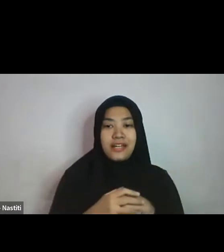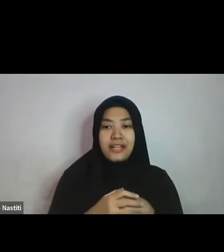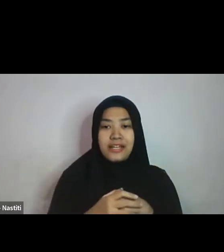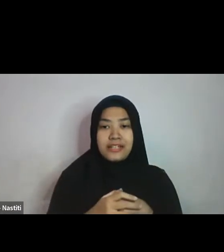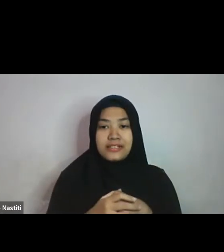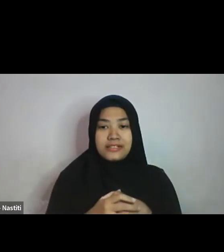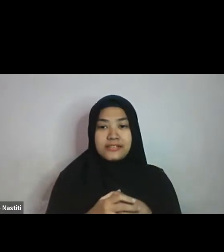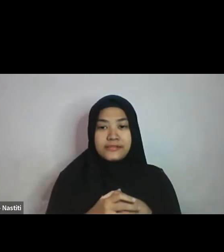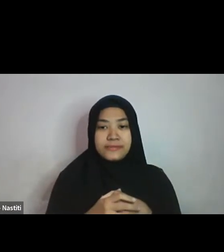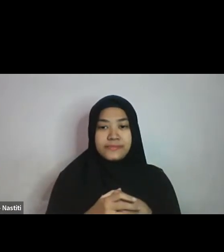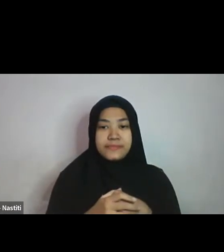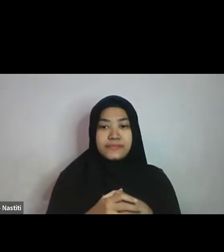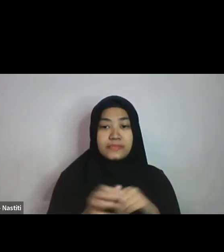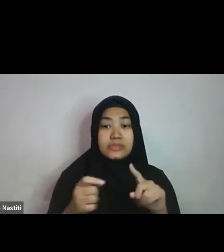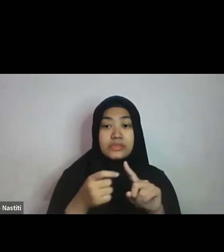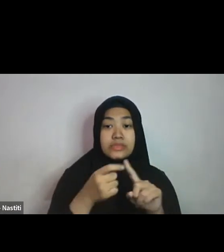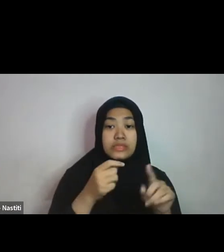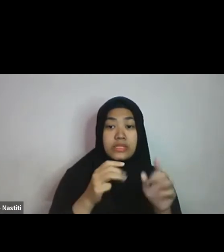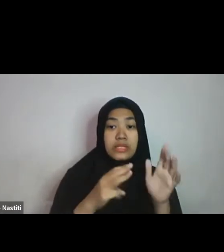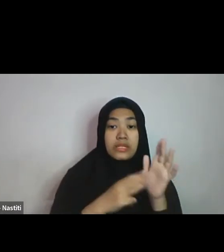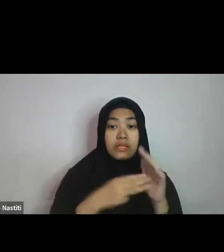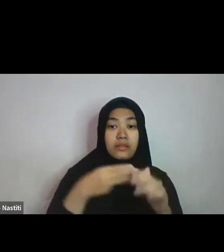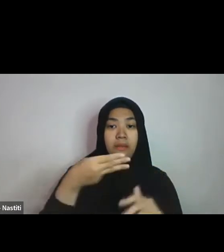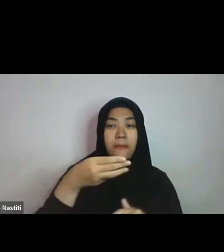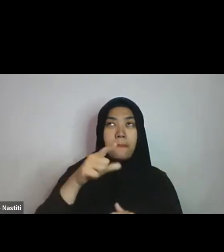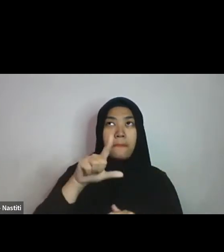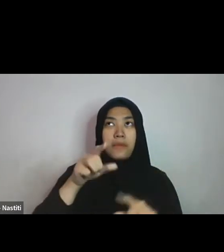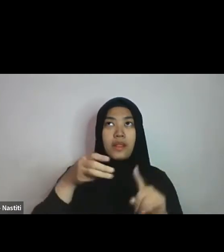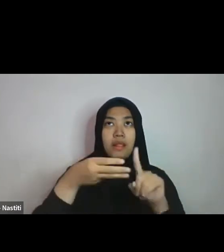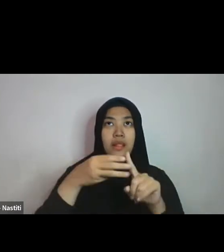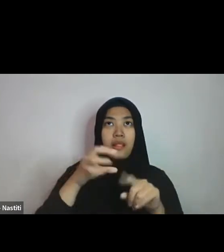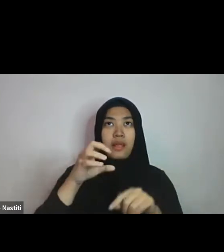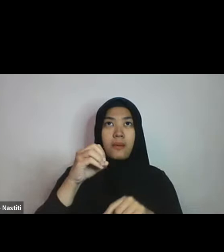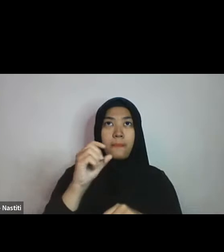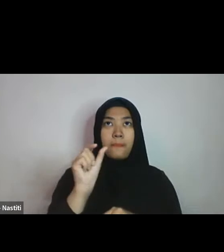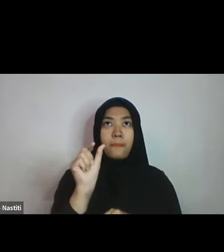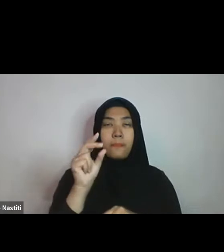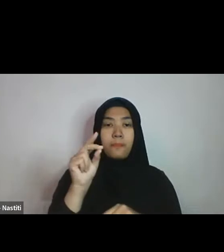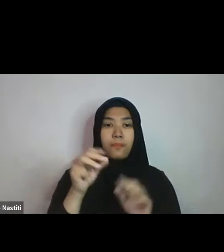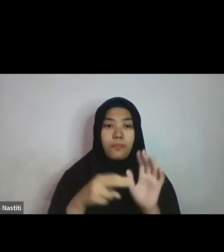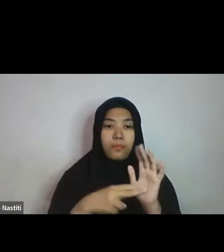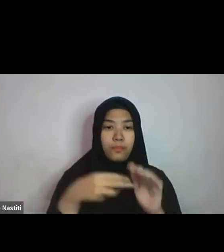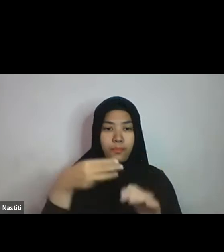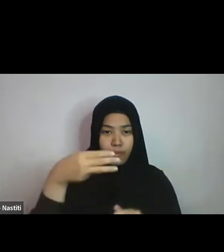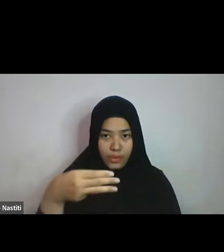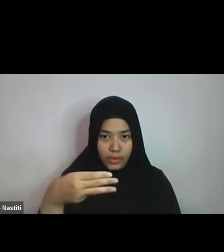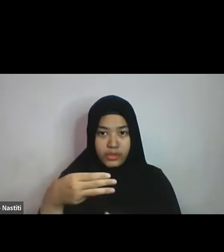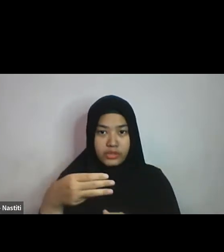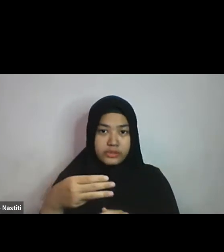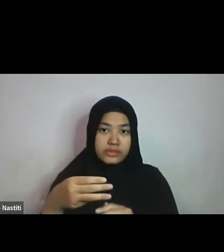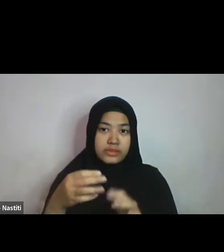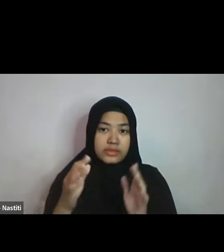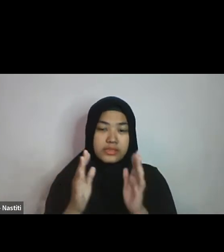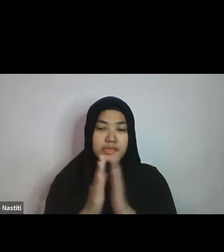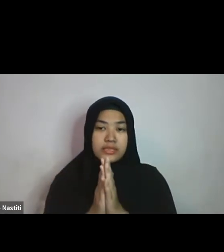and also from New South Wales, Southern Cross, Professor Andrew Cassin,